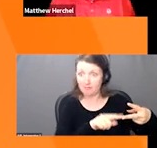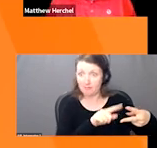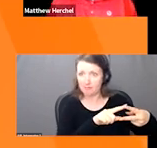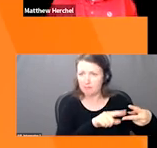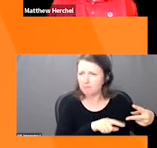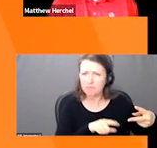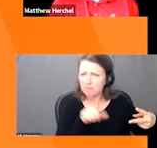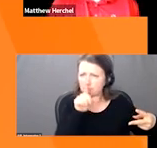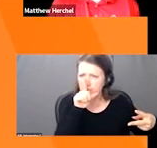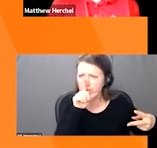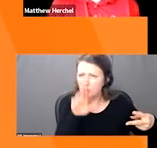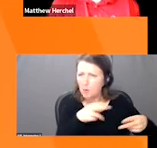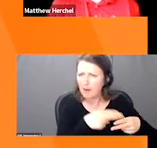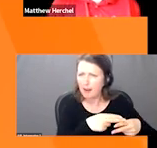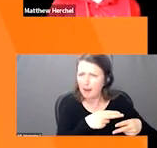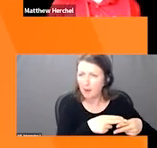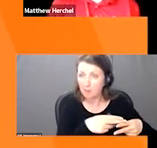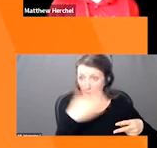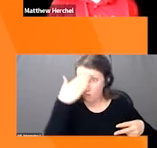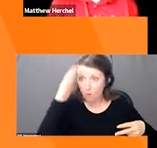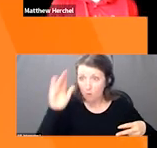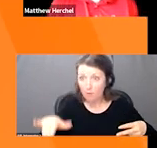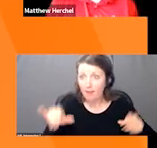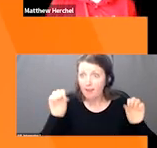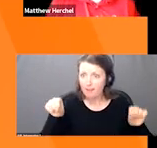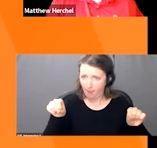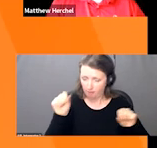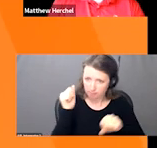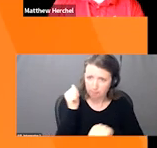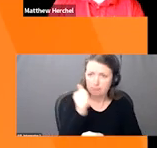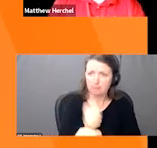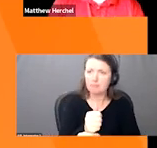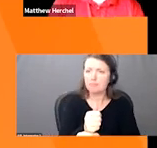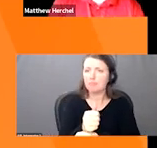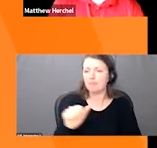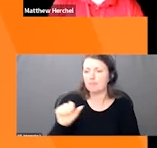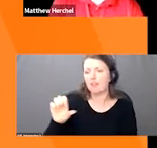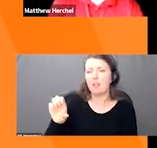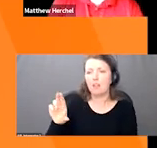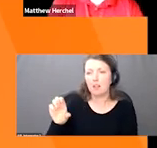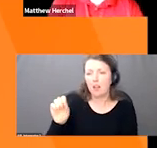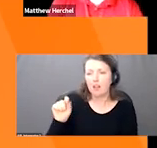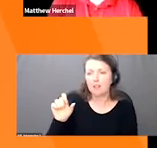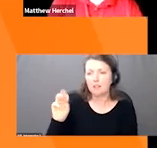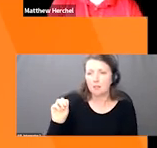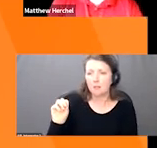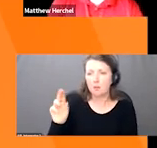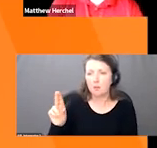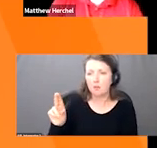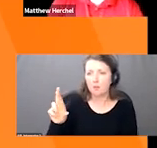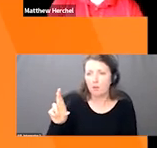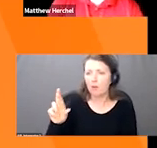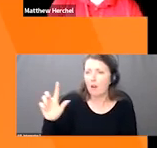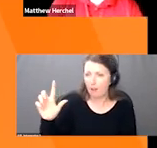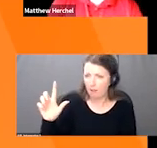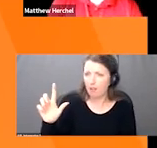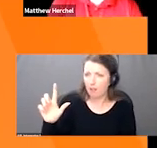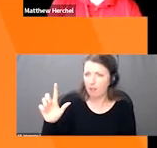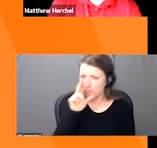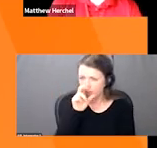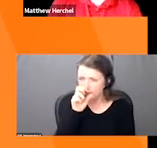set a custom URL. So there's a few people that have done this already. You can set a custom URL for your LinkedIn link